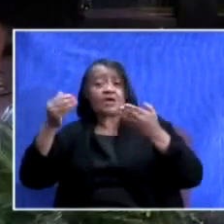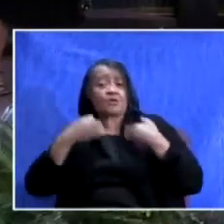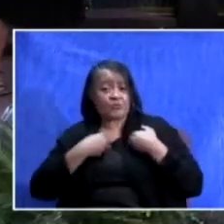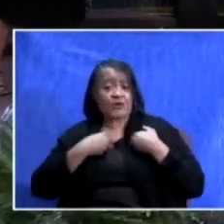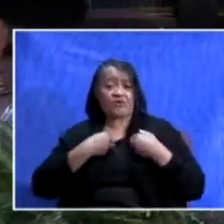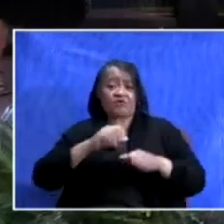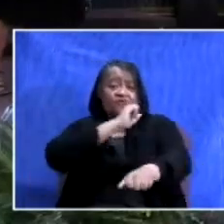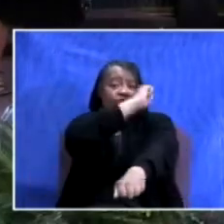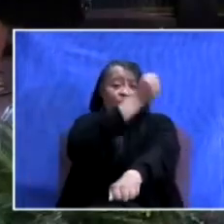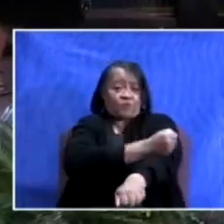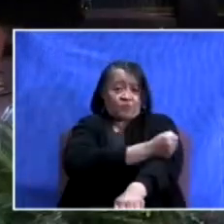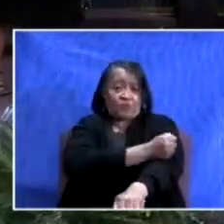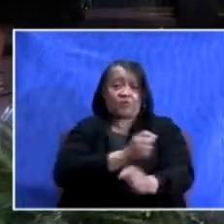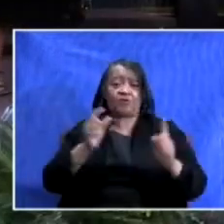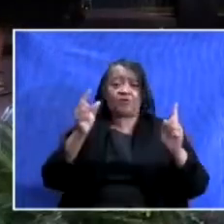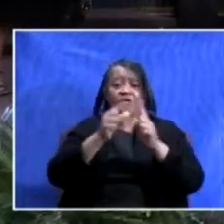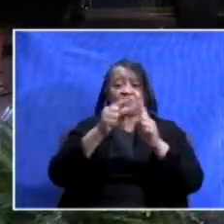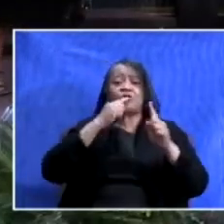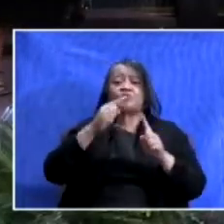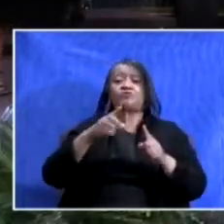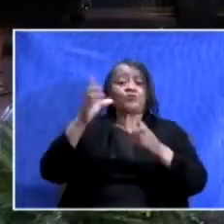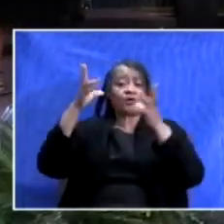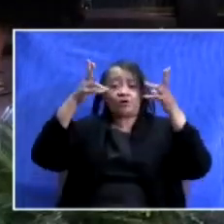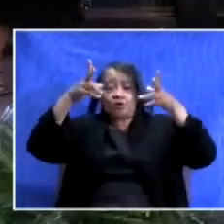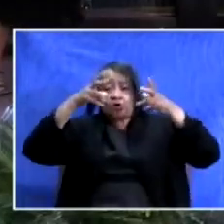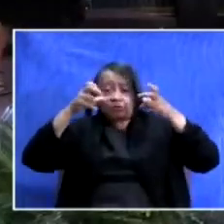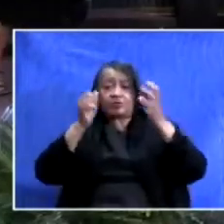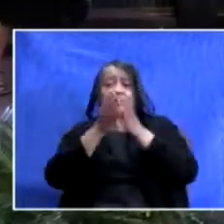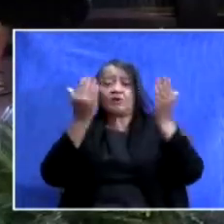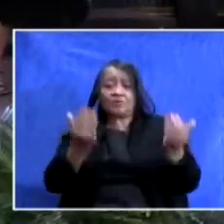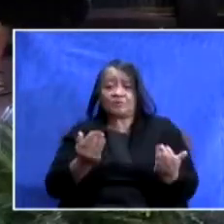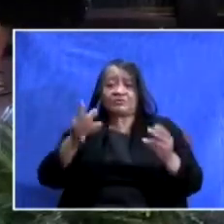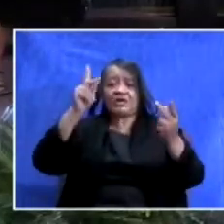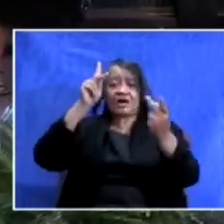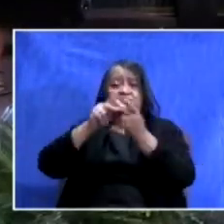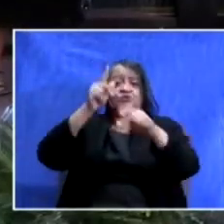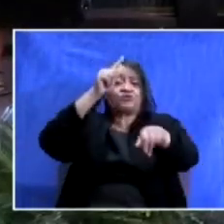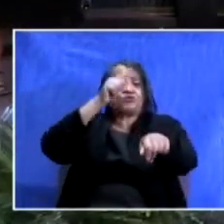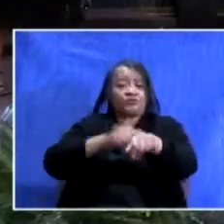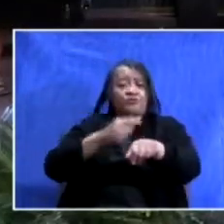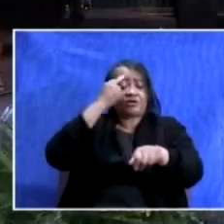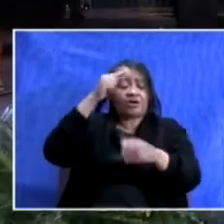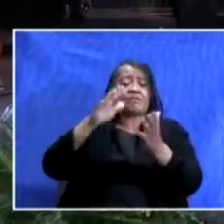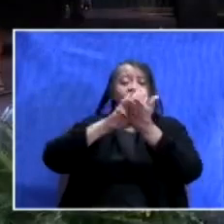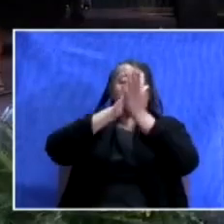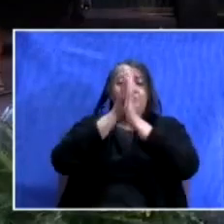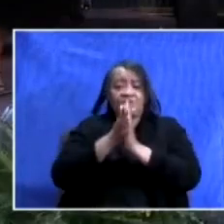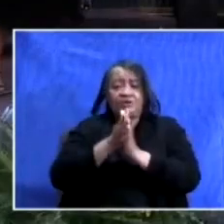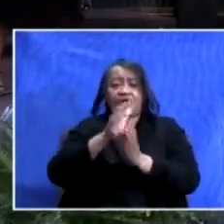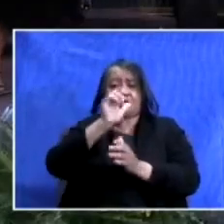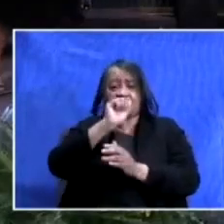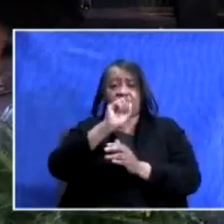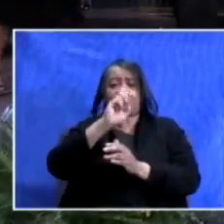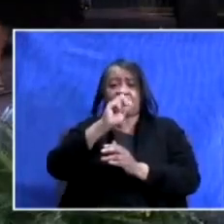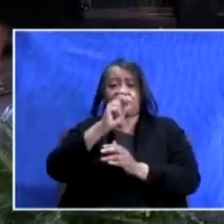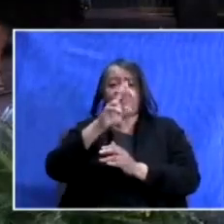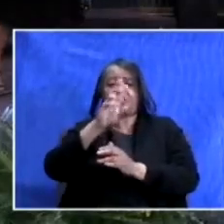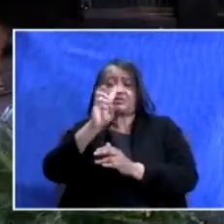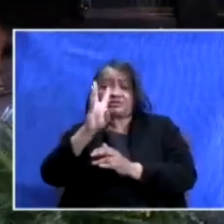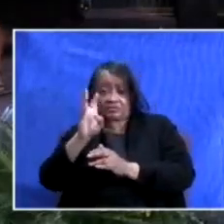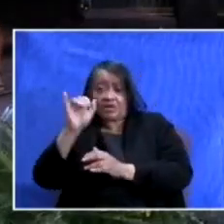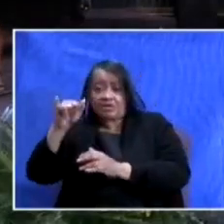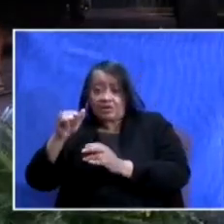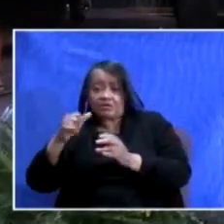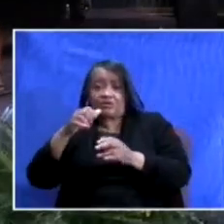a powerful word to be heard, so now is the perfect time to become an Andrew.